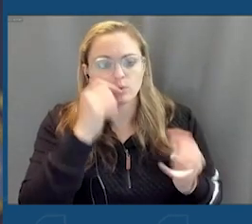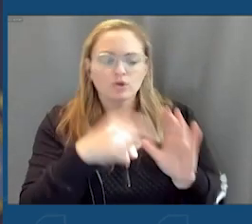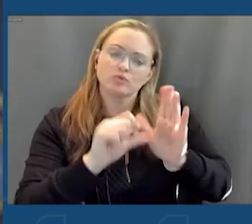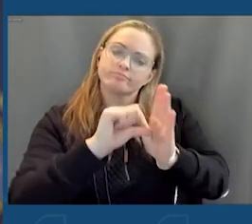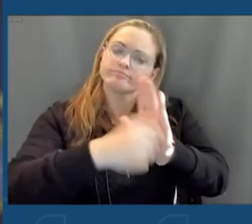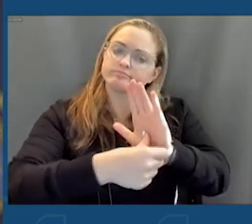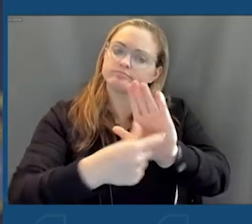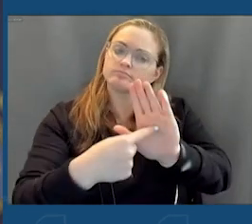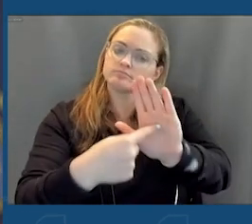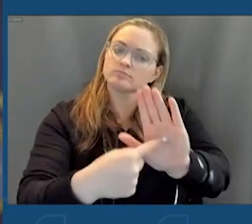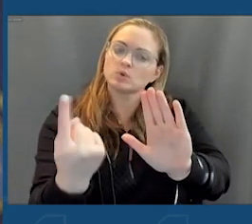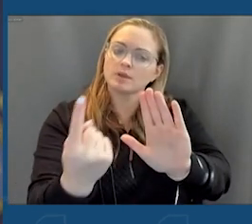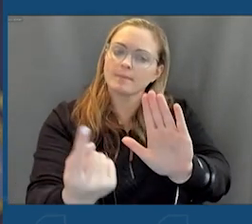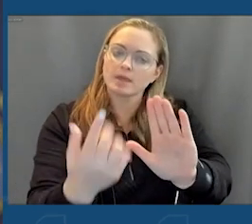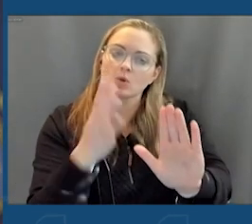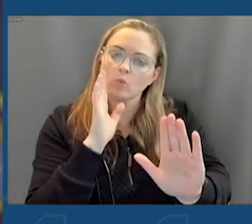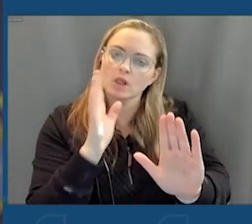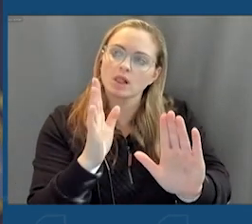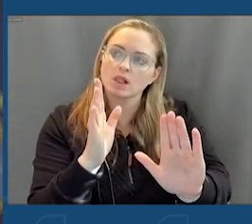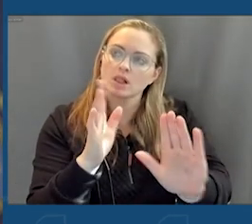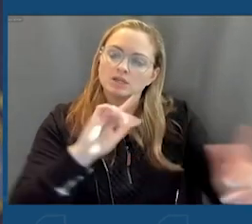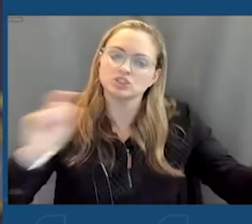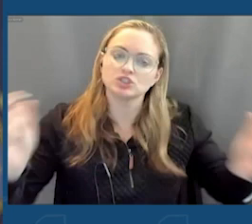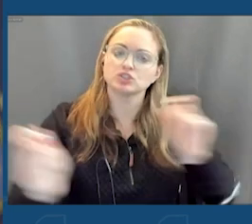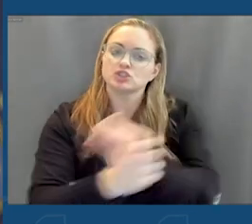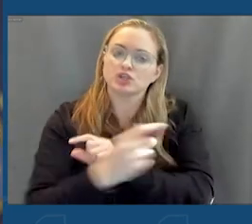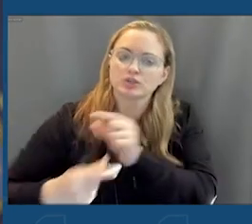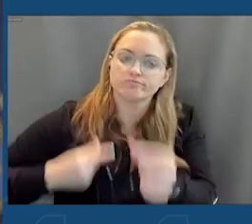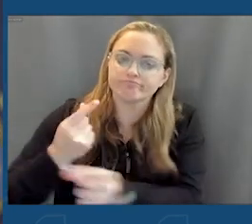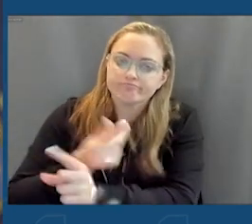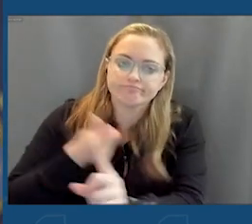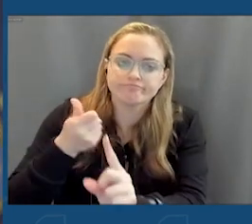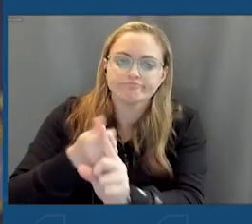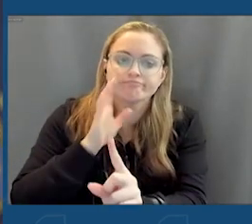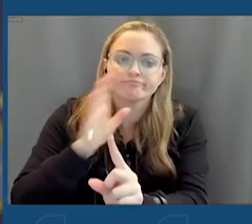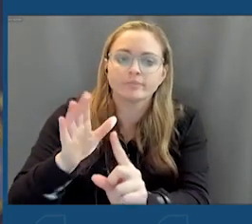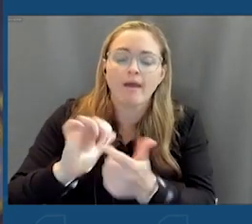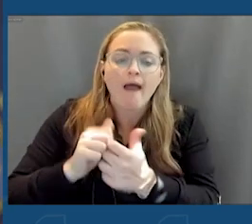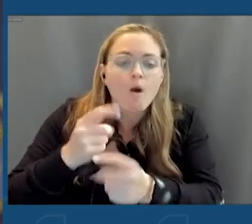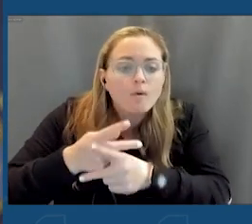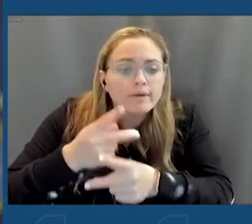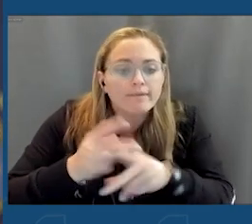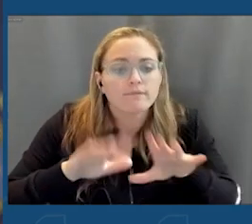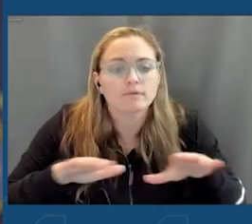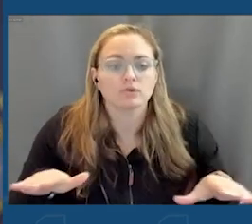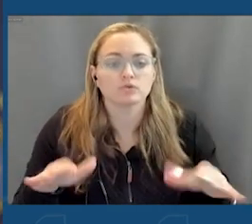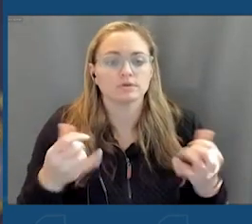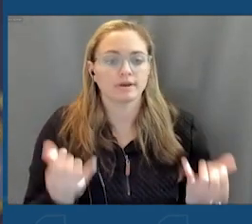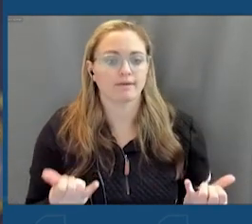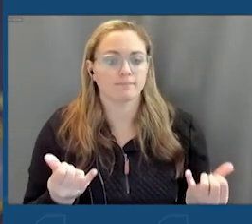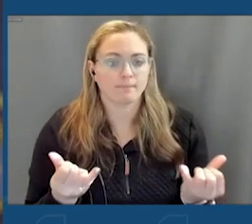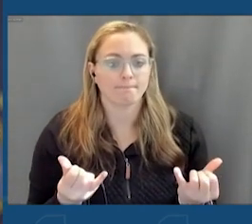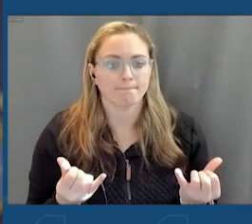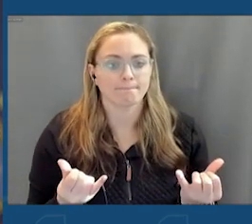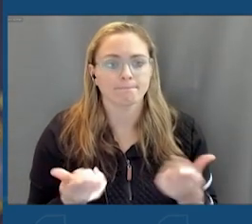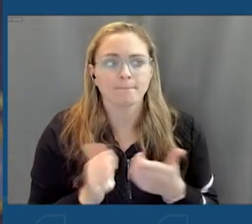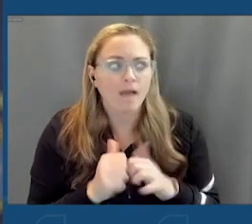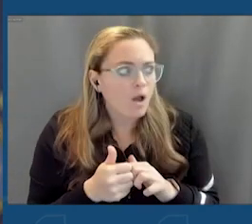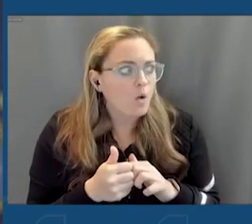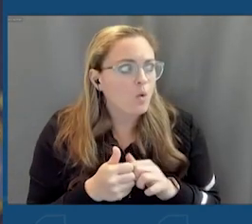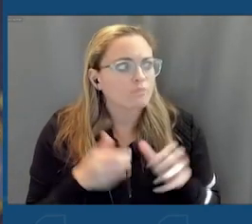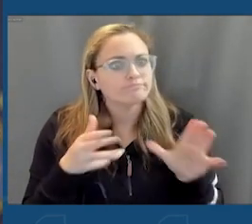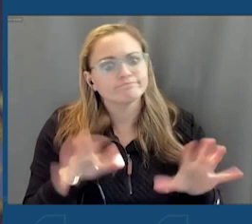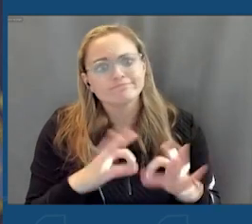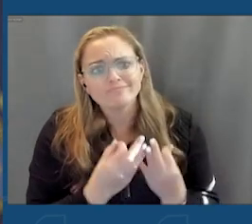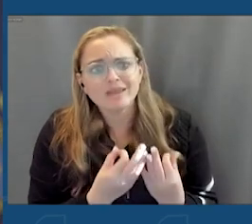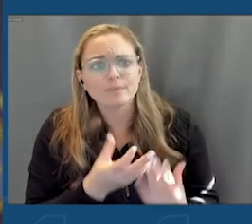on something that's going to have a generational impact, which is how we take care of our kids today, how we let families and